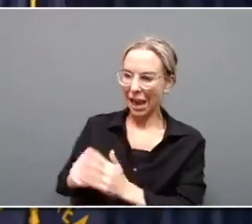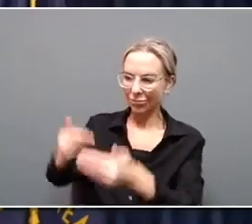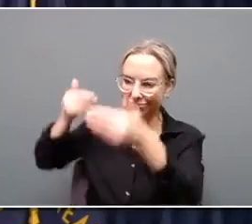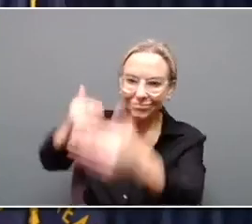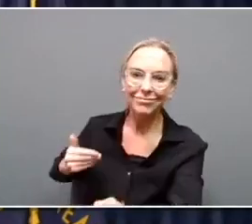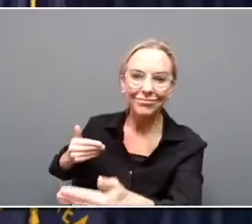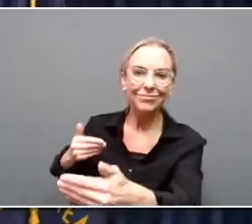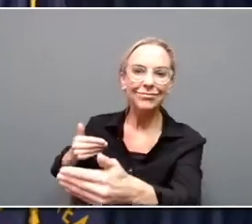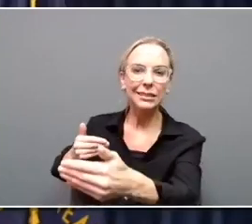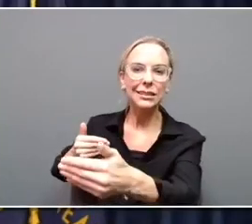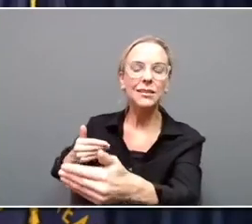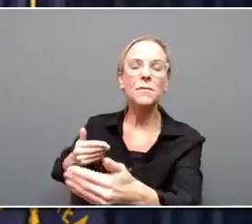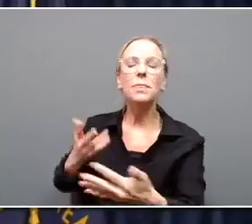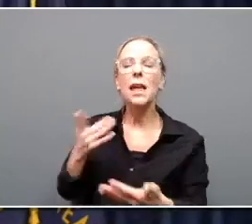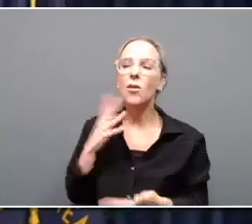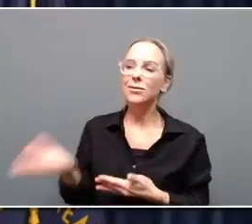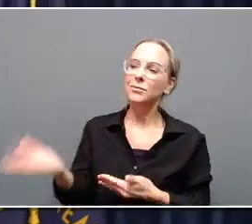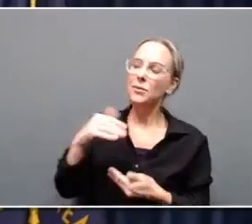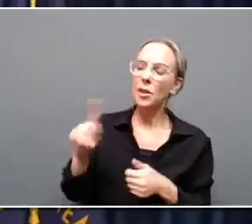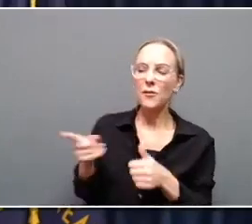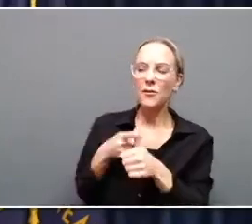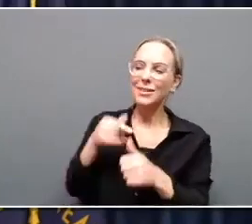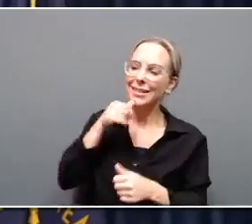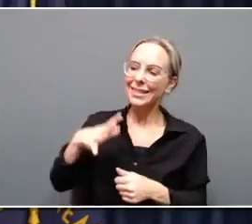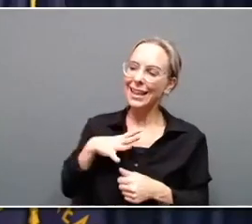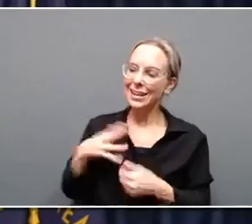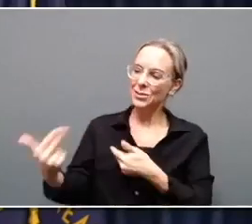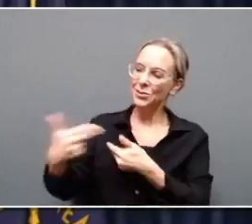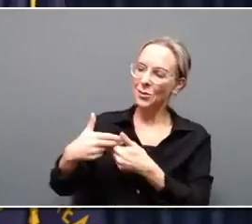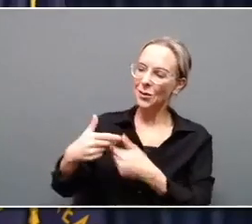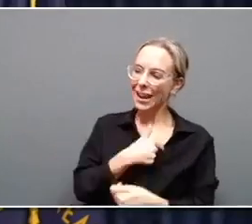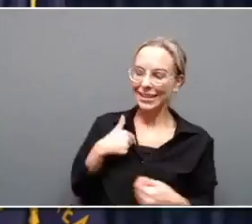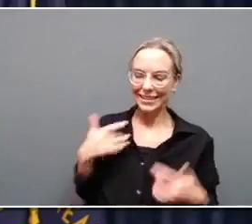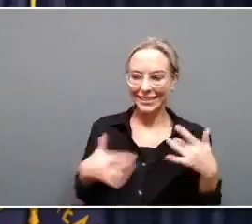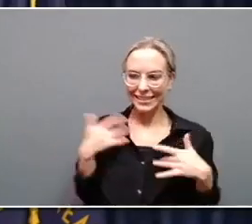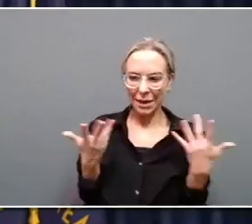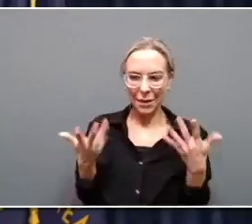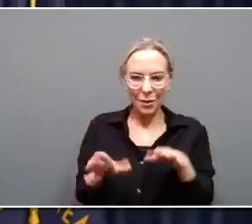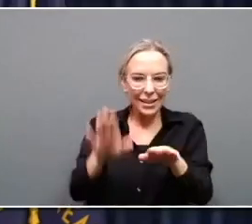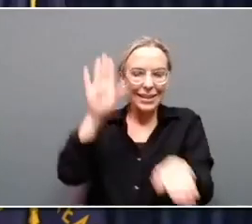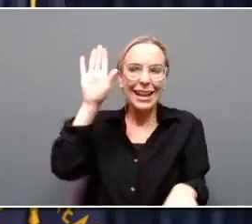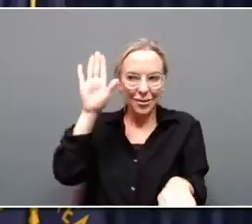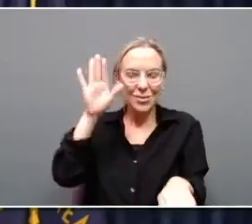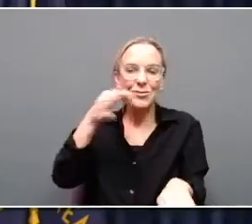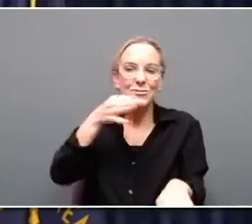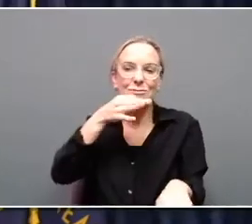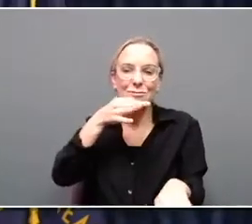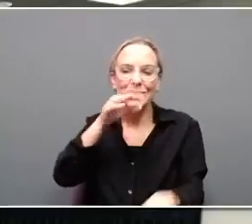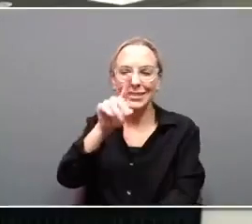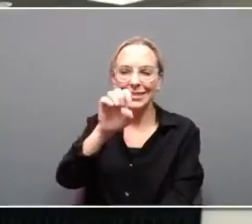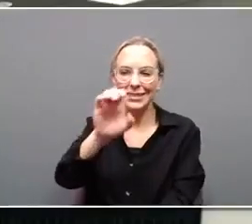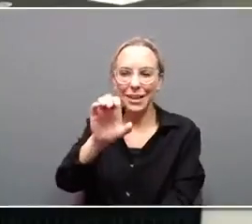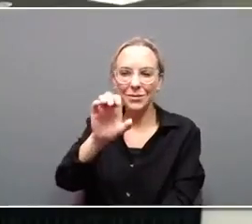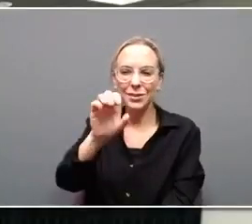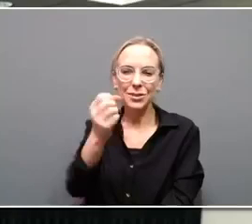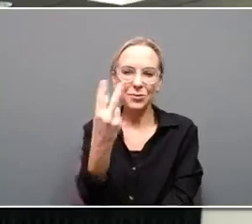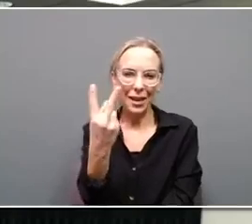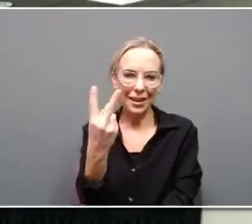First Lady to join us to give us an exciting update about the inauguration coming on December the 12th.